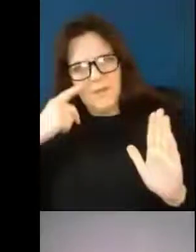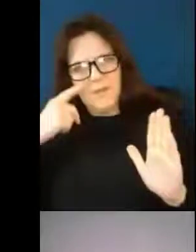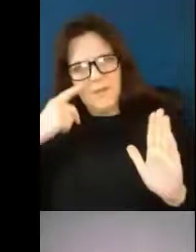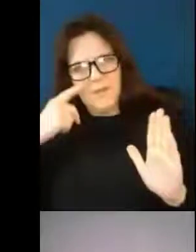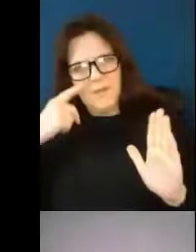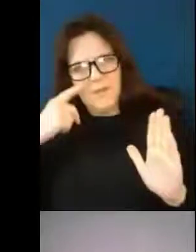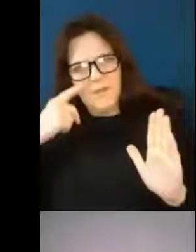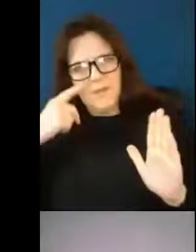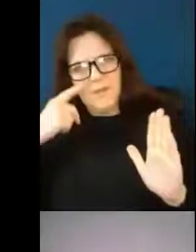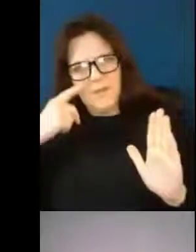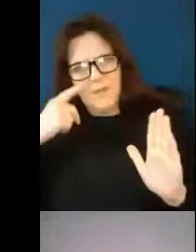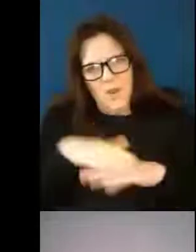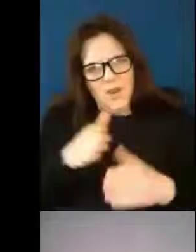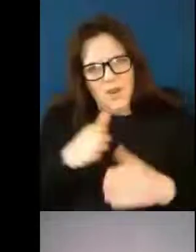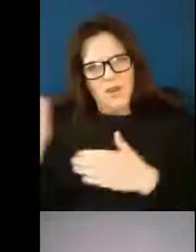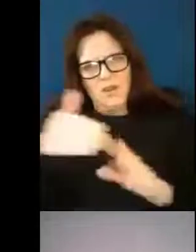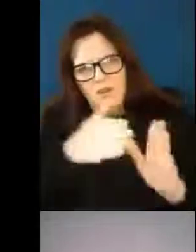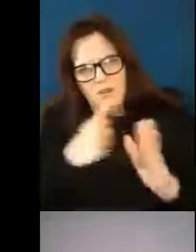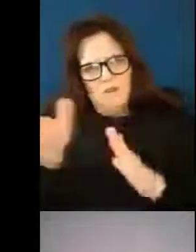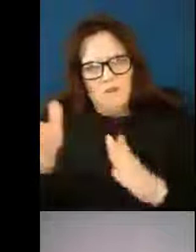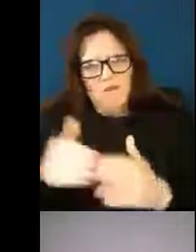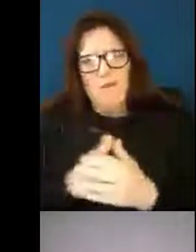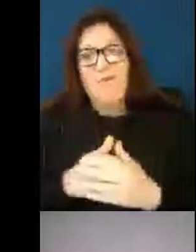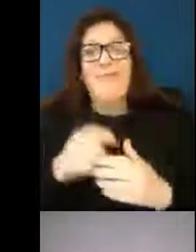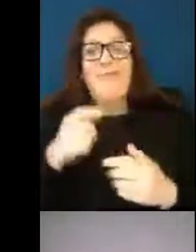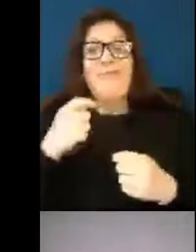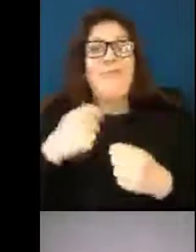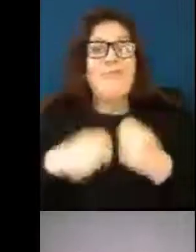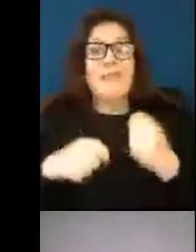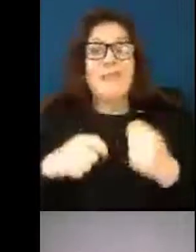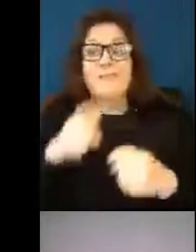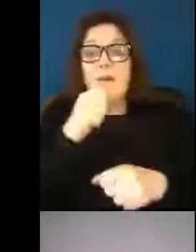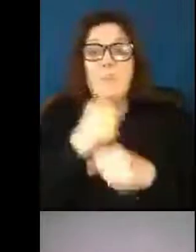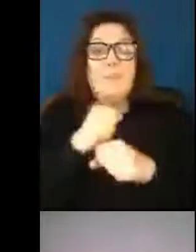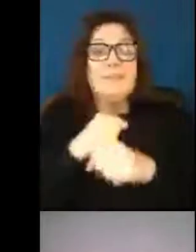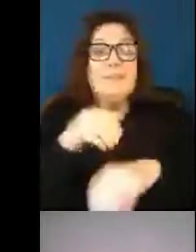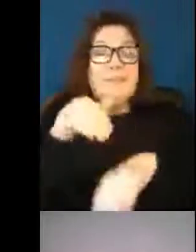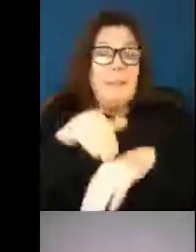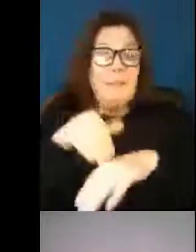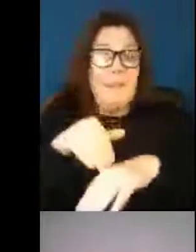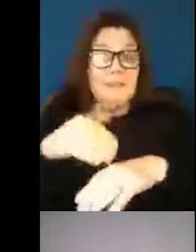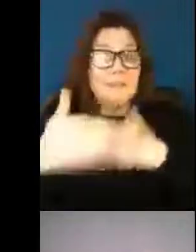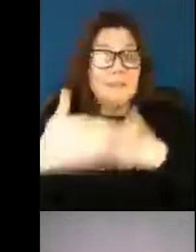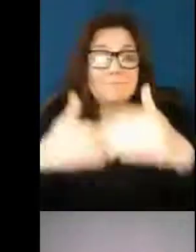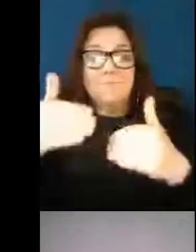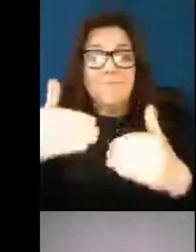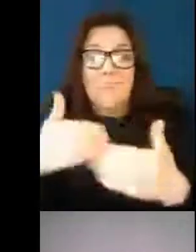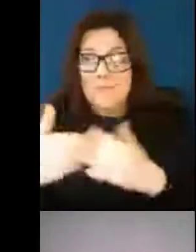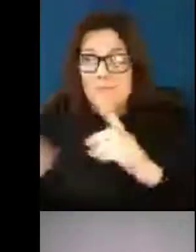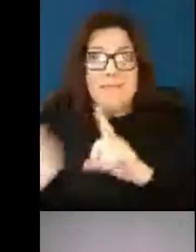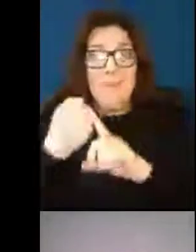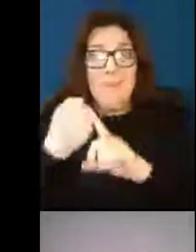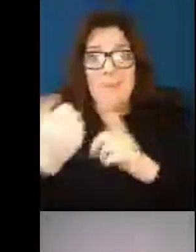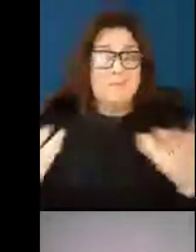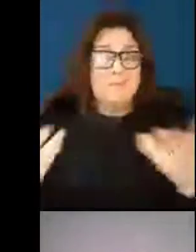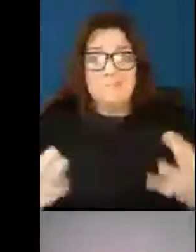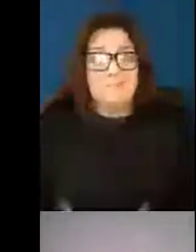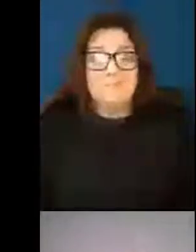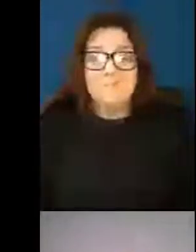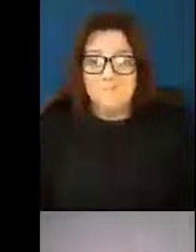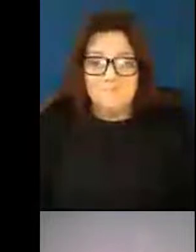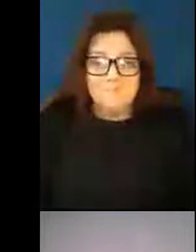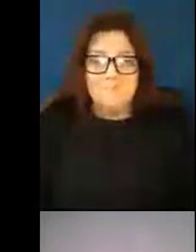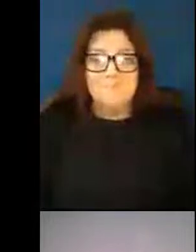heading, and then be able to illustrate the impact of what it is that you're doing, so that that